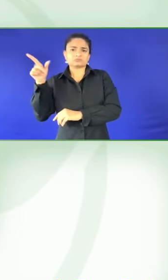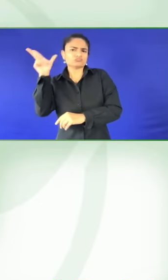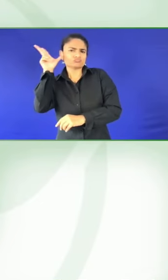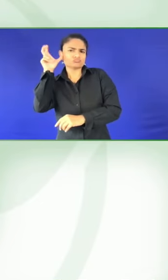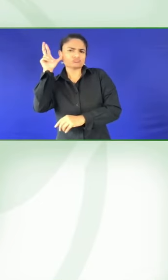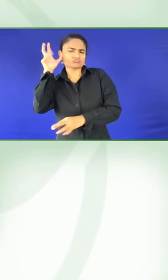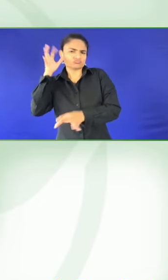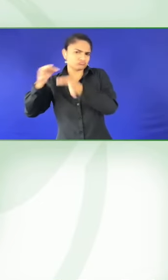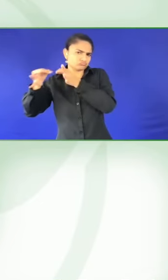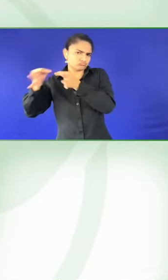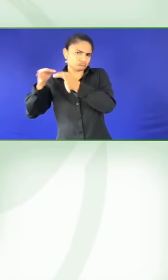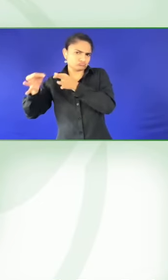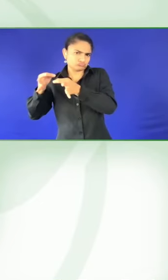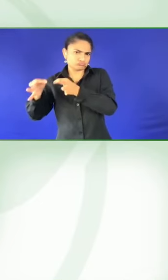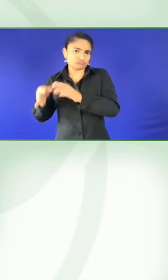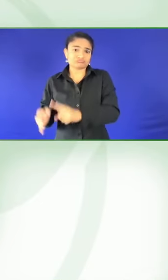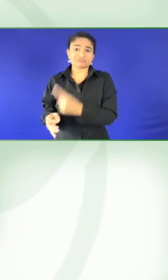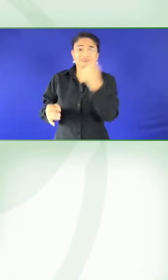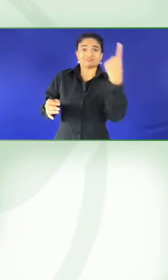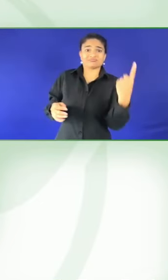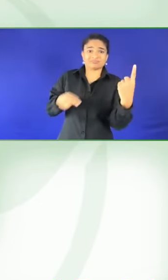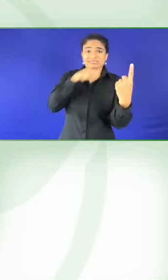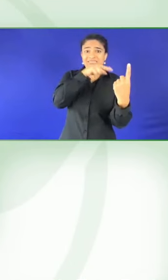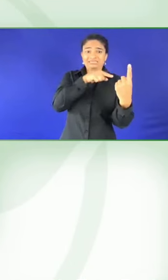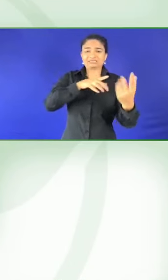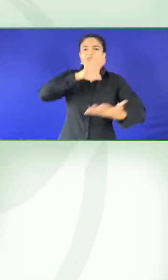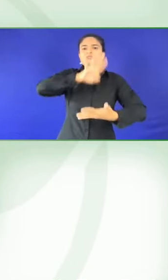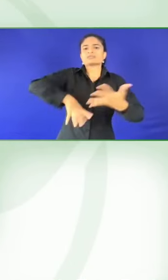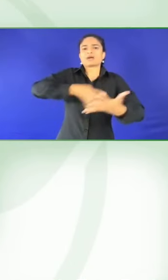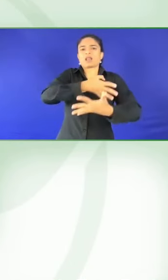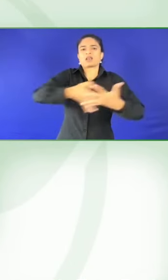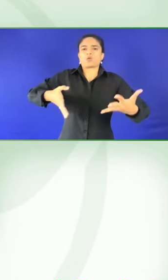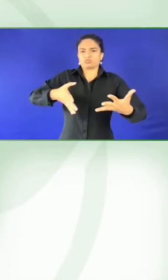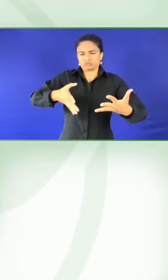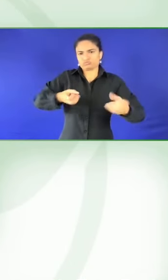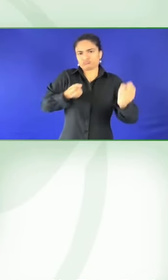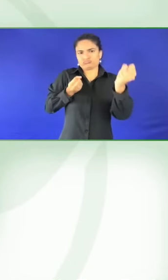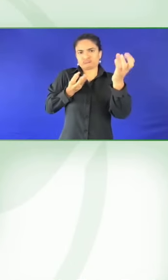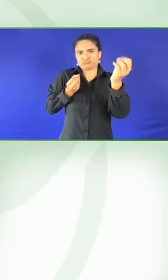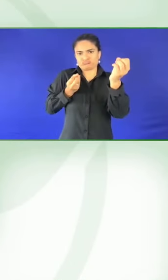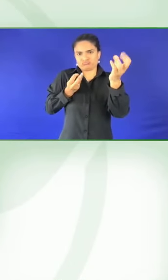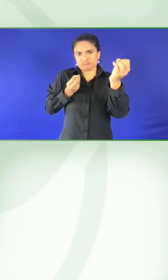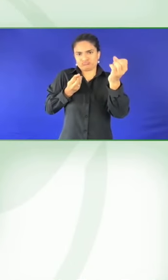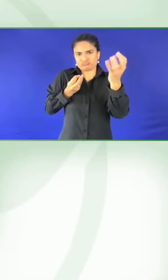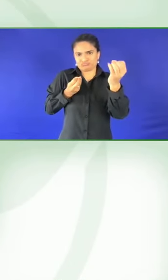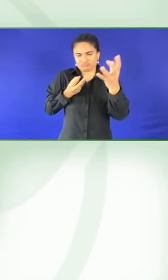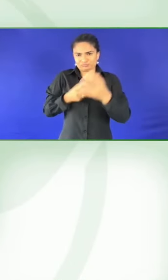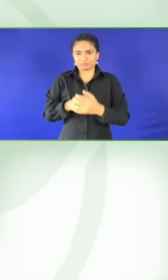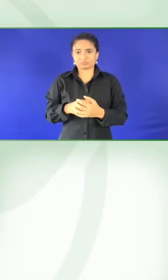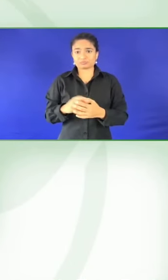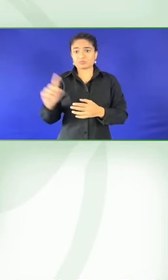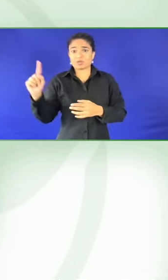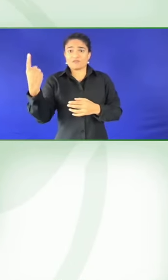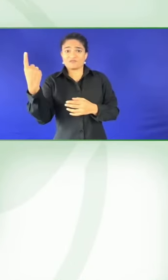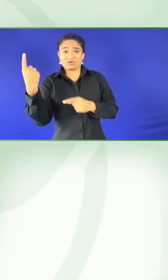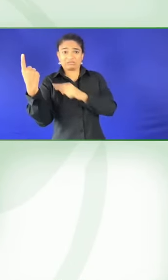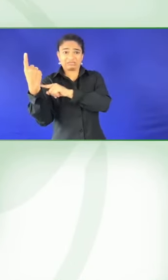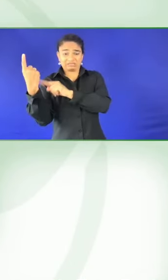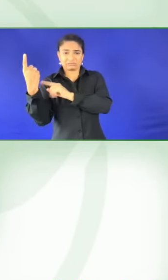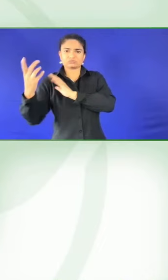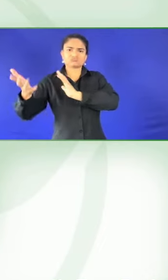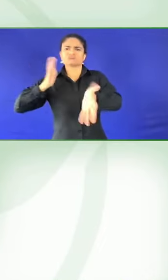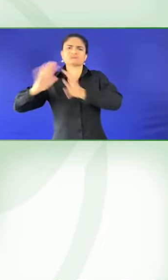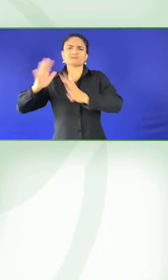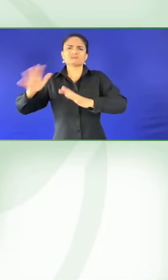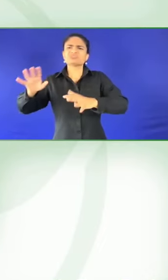the text is a interpreter, Brazilian sign language interpreter, and the person who's translating to